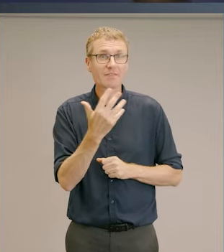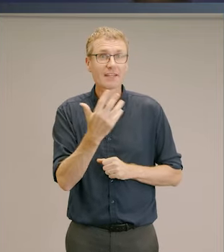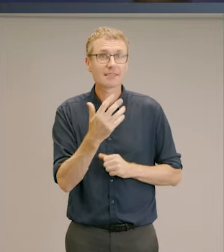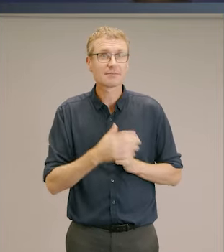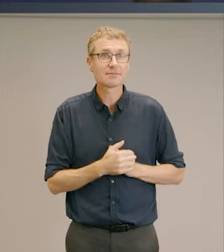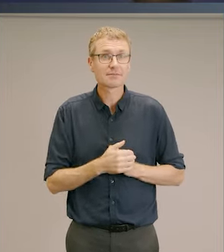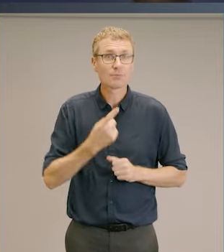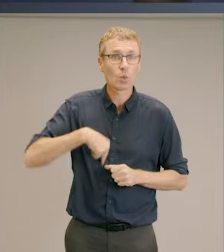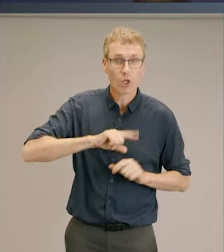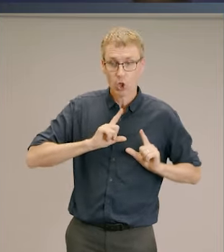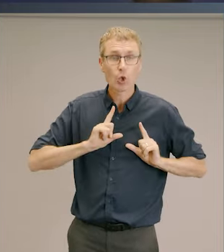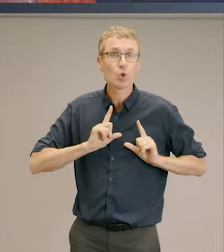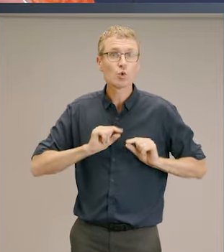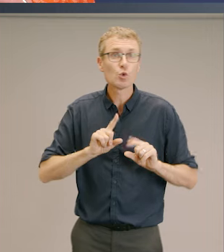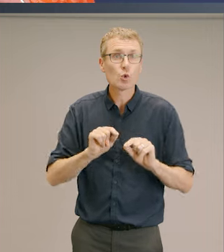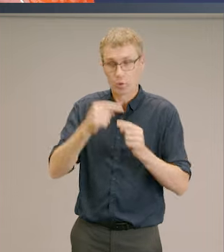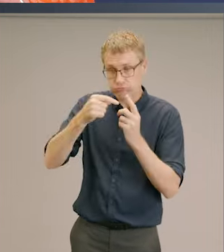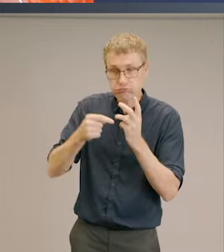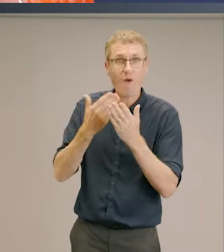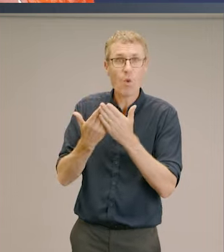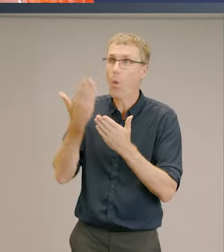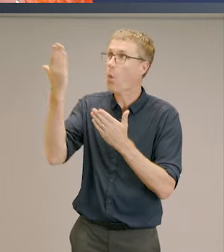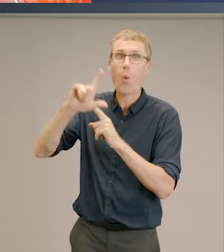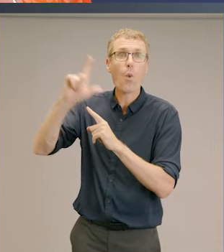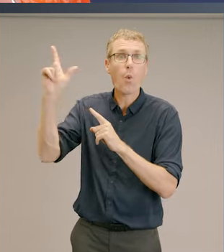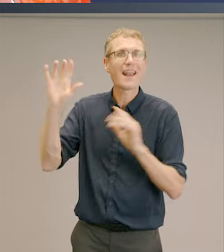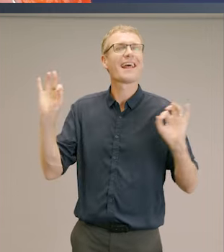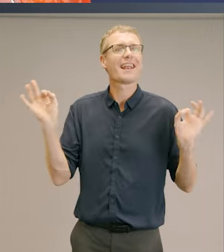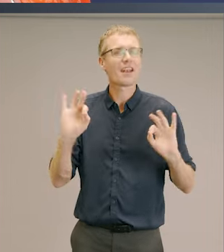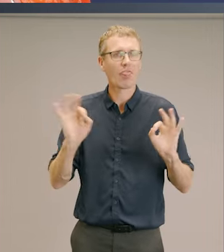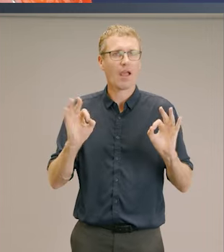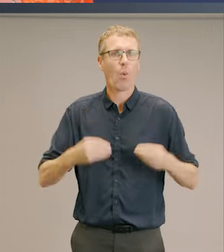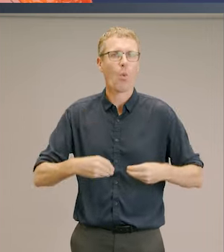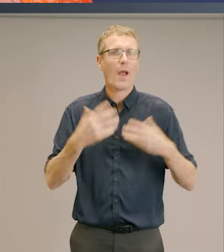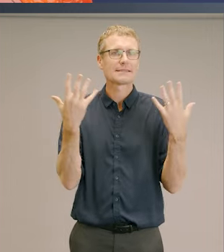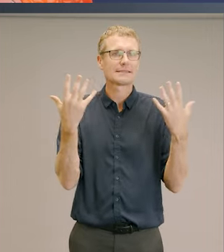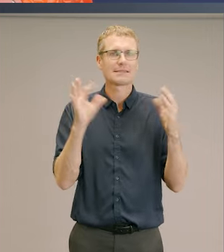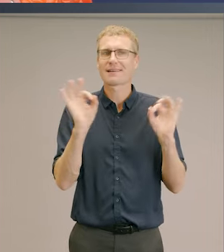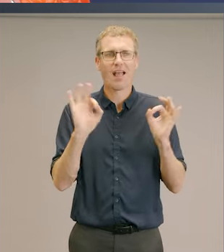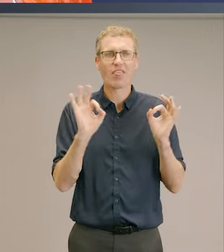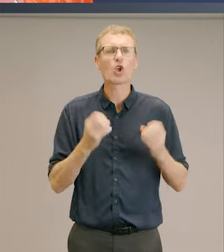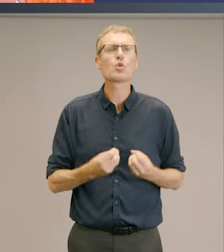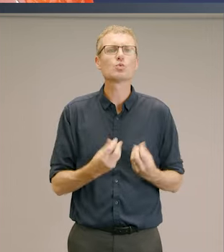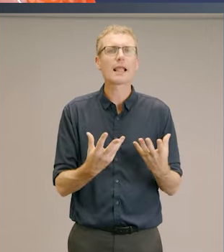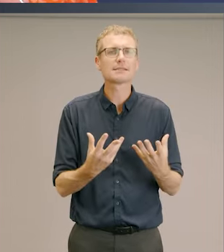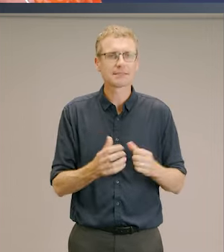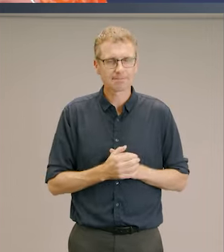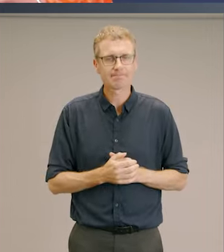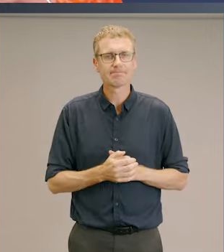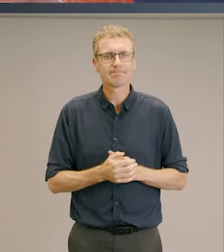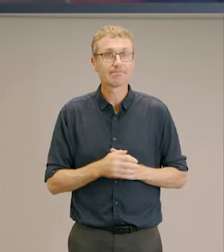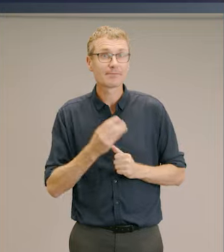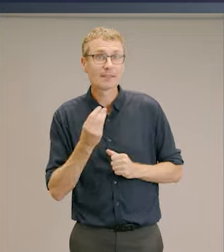Paul reminds us in 1 Corinthians 15 that nothing we do for the Lord is useless or wasted.